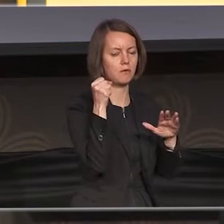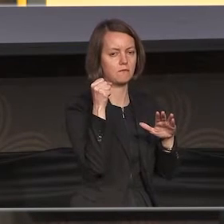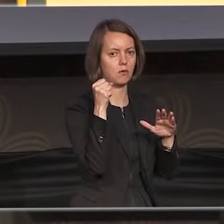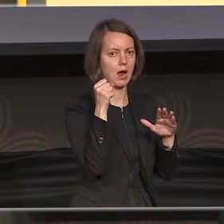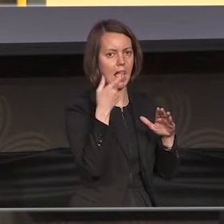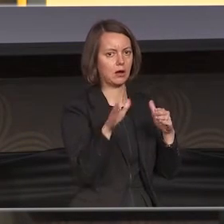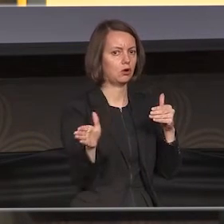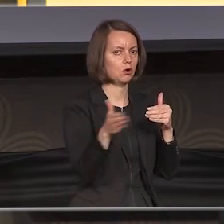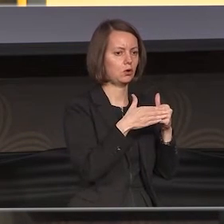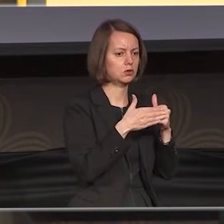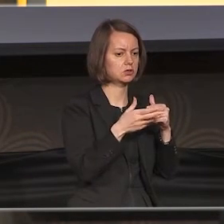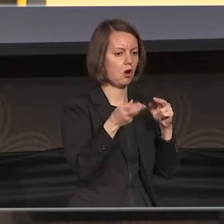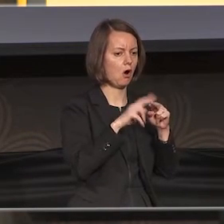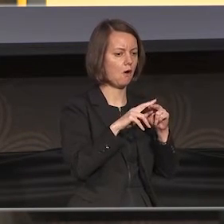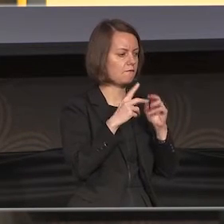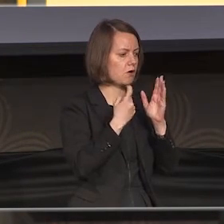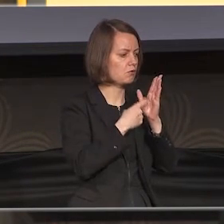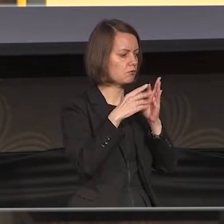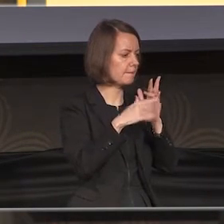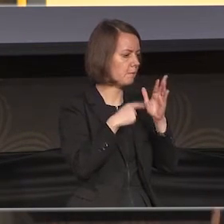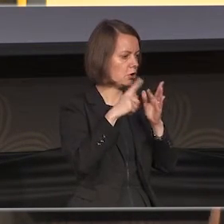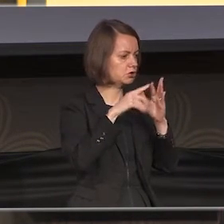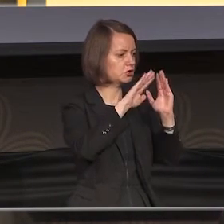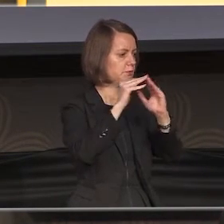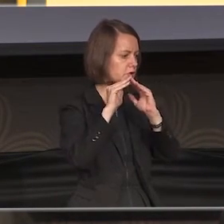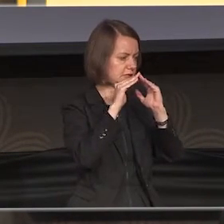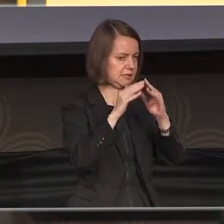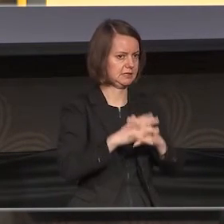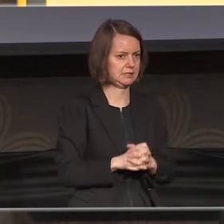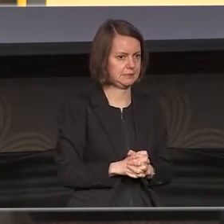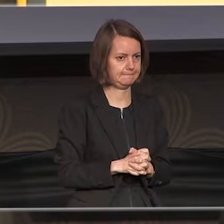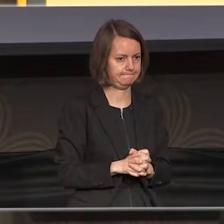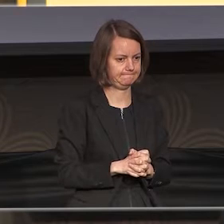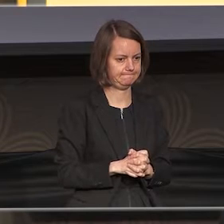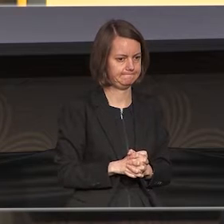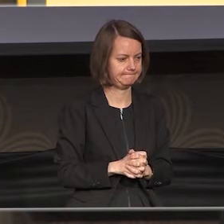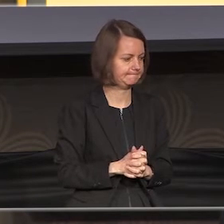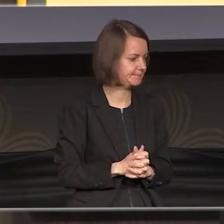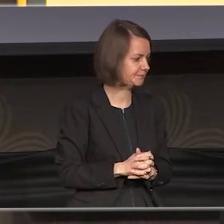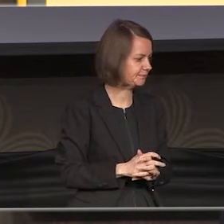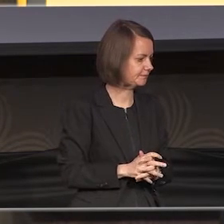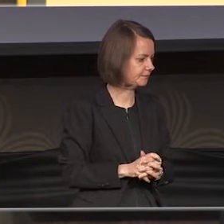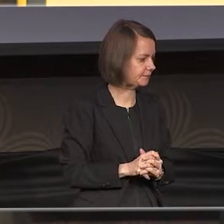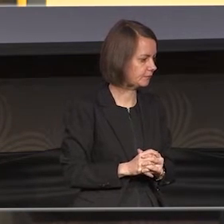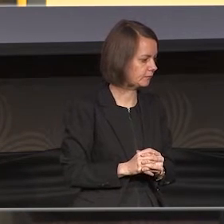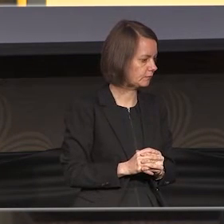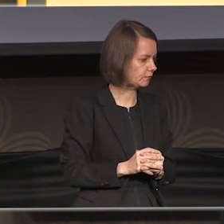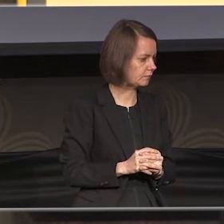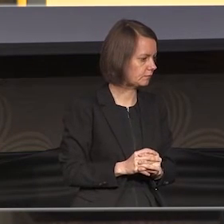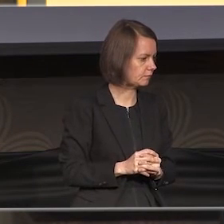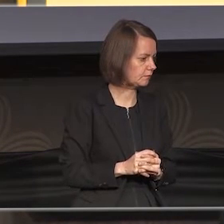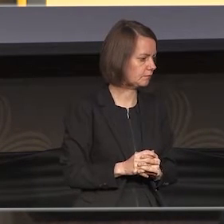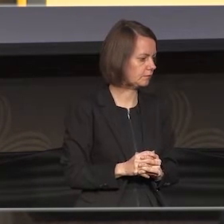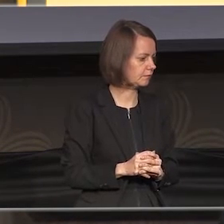of remote Aboriginal communities where people are being forced to live on the fringes of other cities, towns. Now, the theme